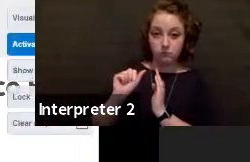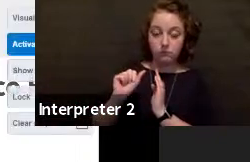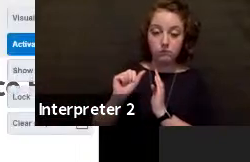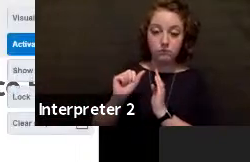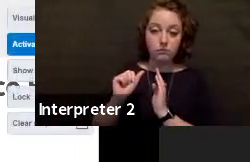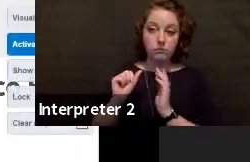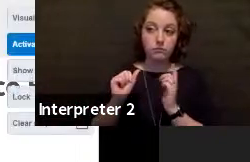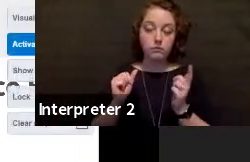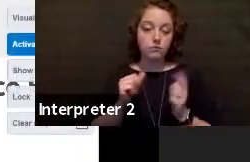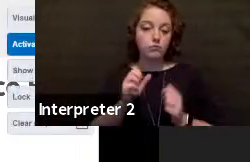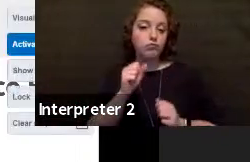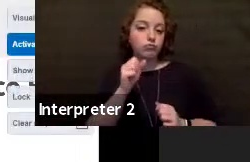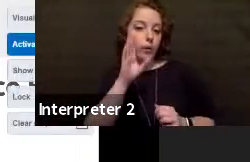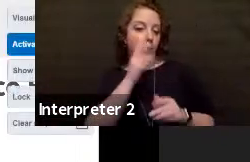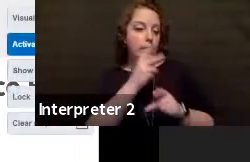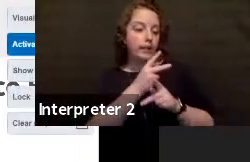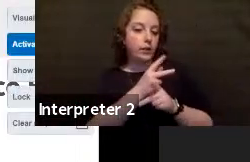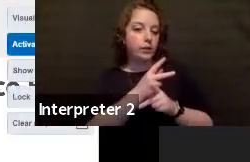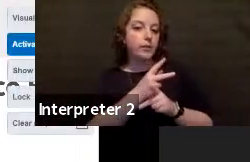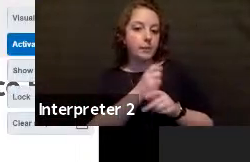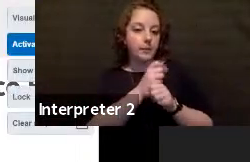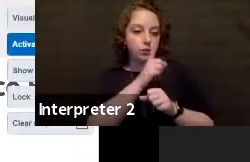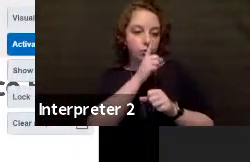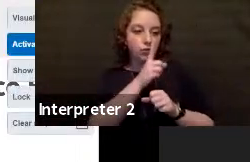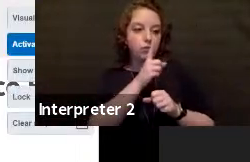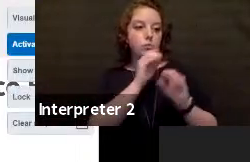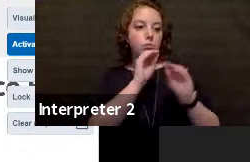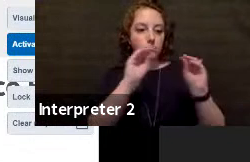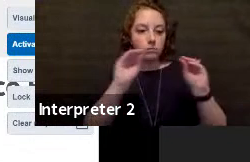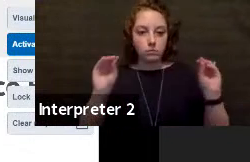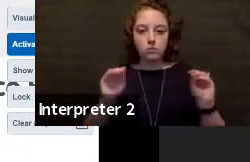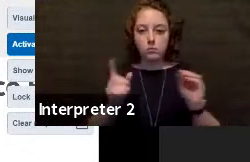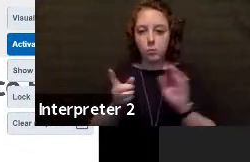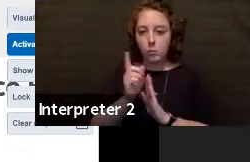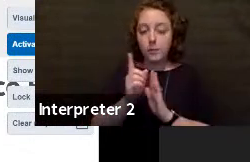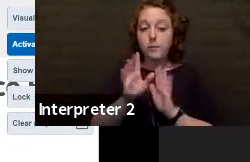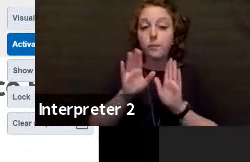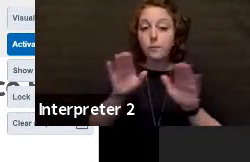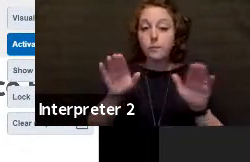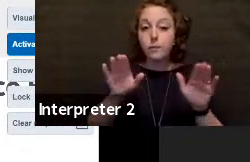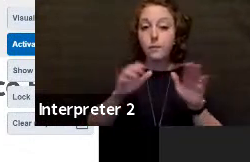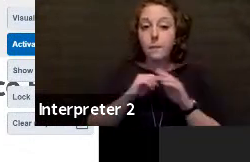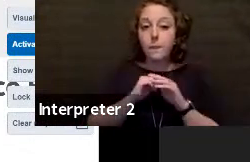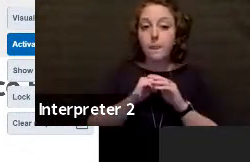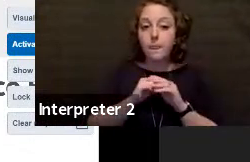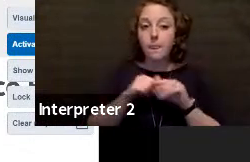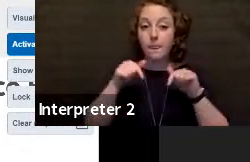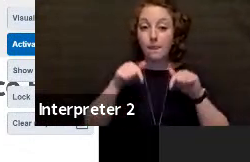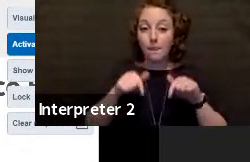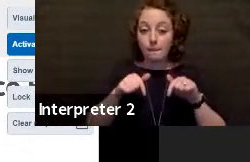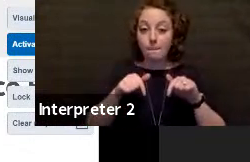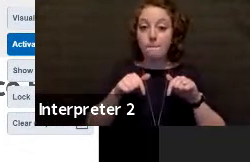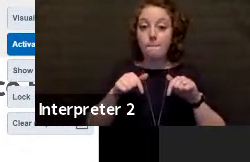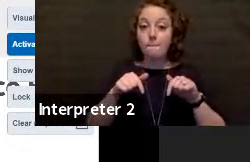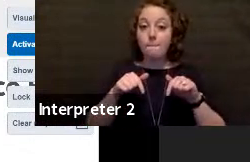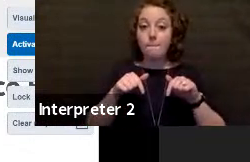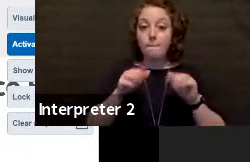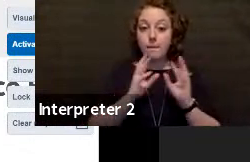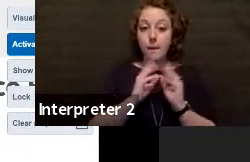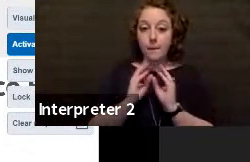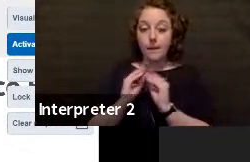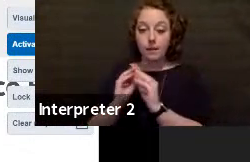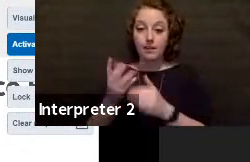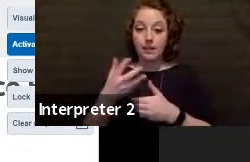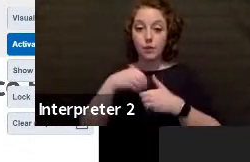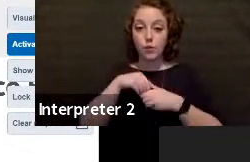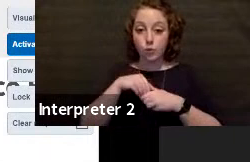Yeah, I'll take care of it. I'll put everybody in just a moment. And just a heads up, these sessions are included in the video that